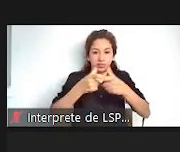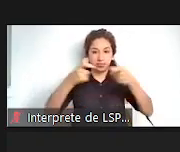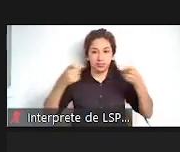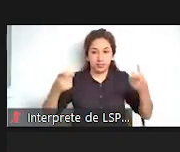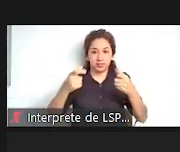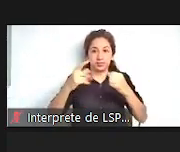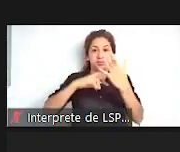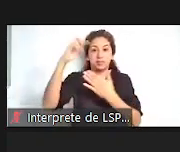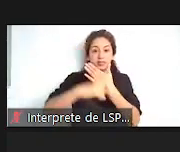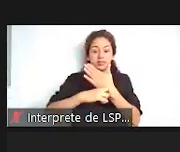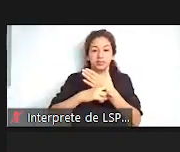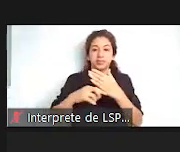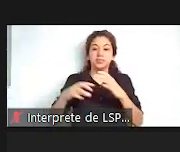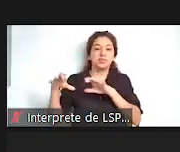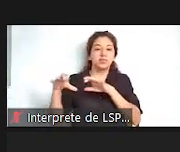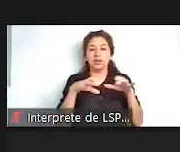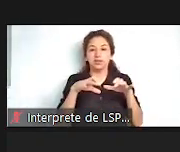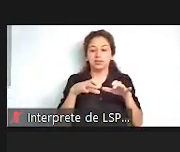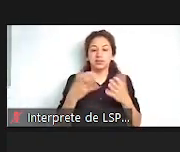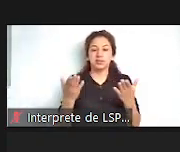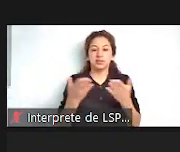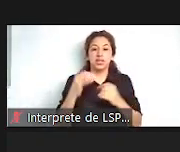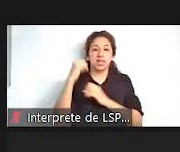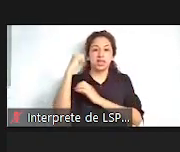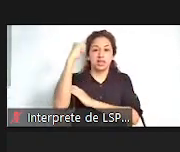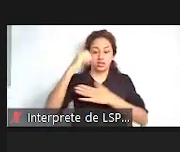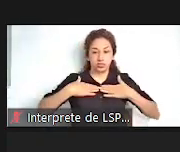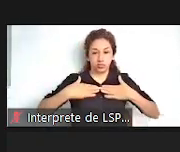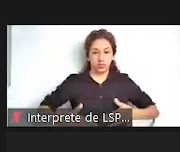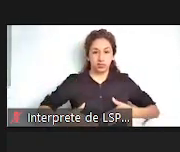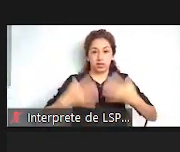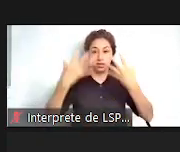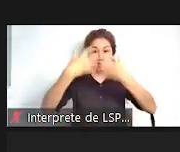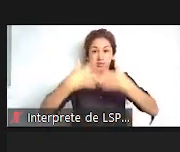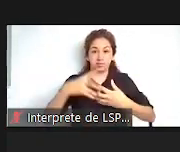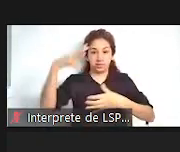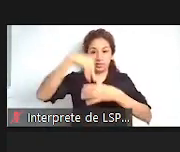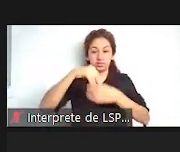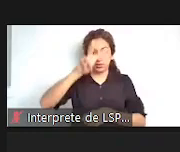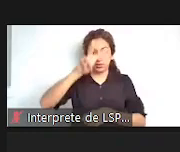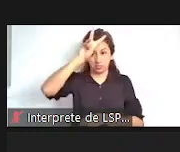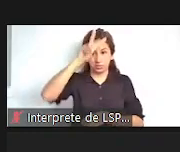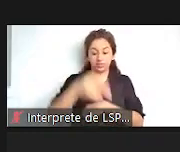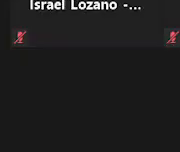process of this national action plan on business and human rights